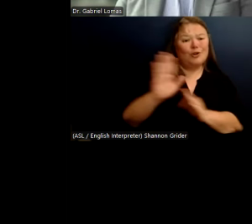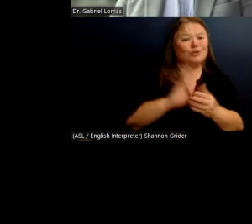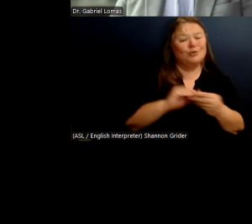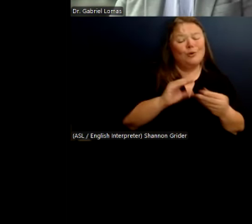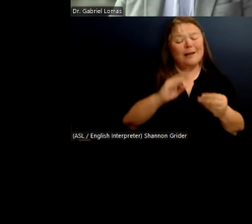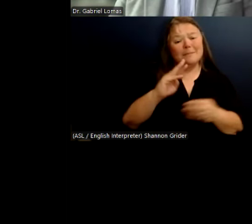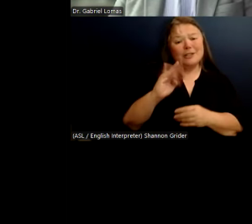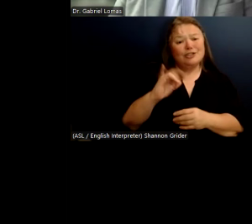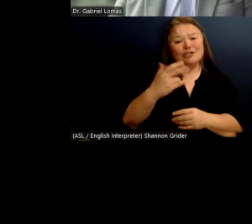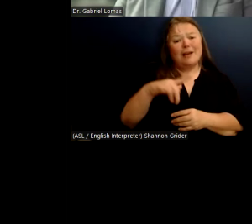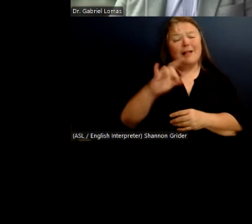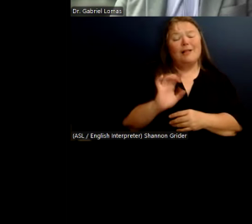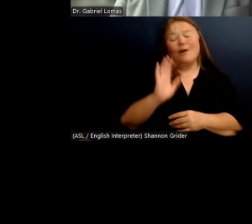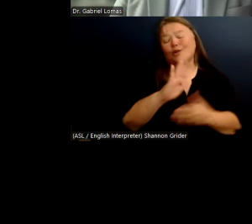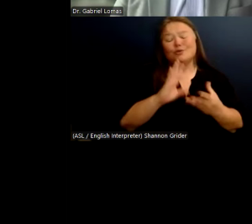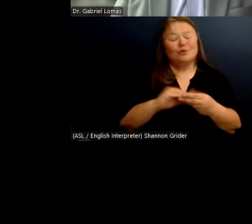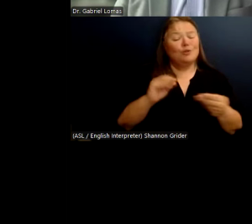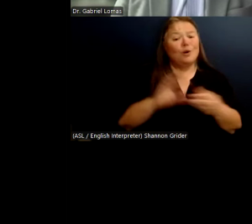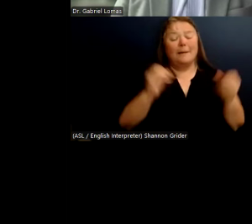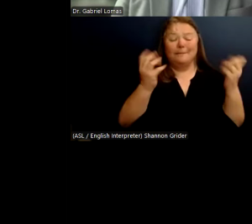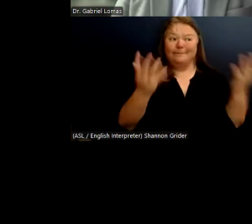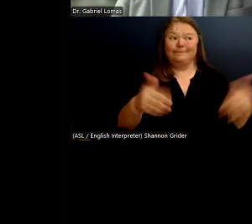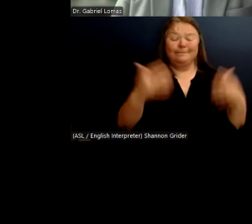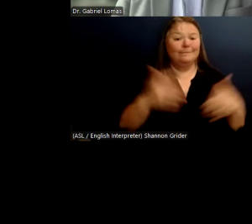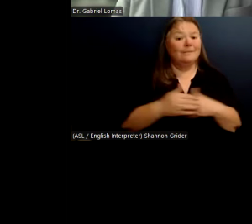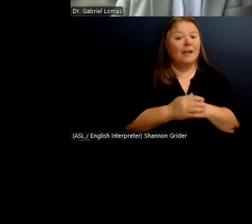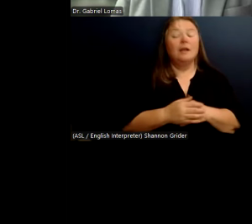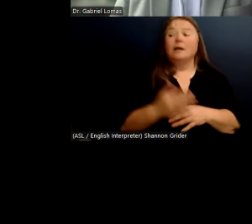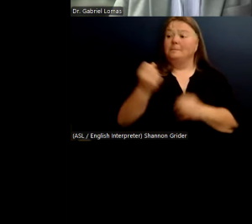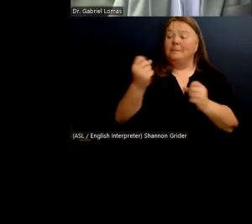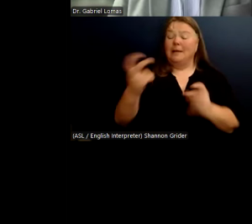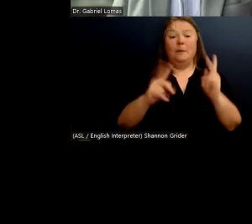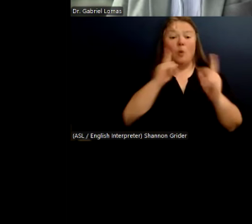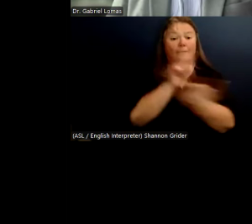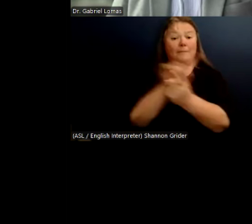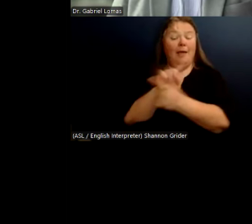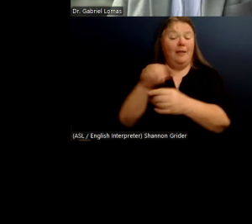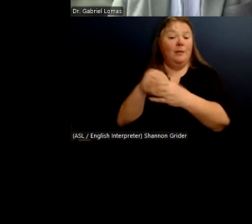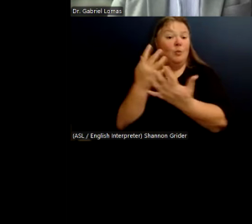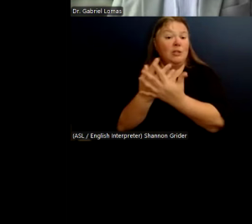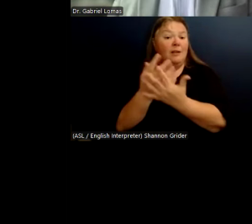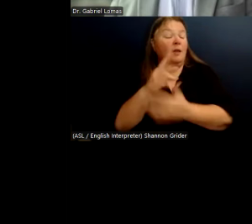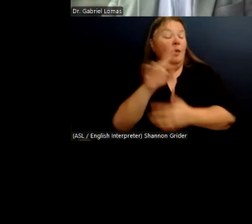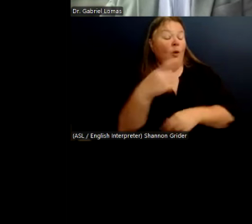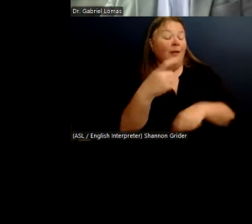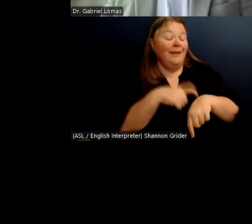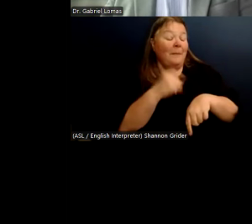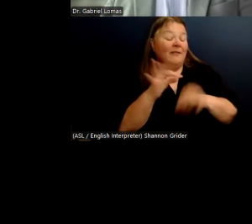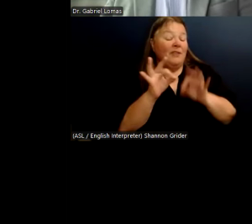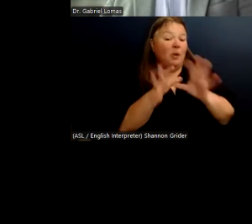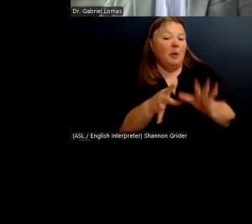happening as well. A lot of the individuals I know within the prison settings, the only time there's an interpreter is if it's a